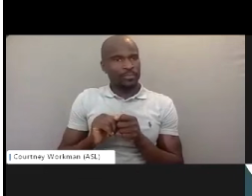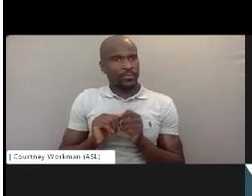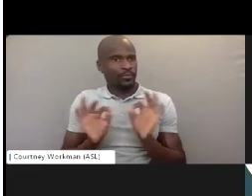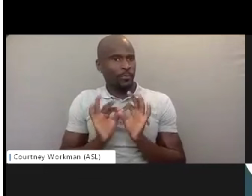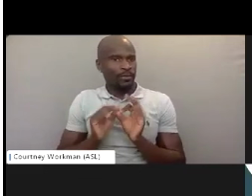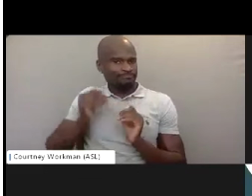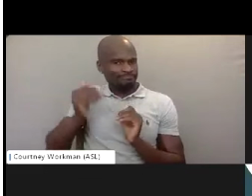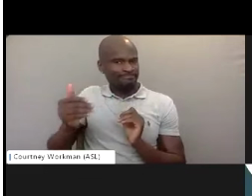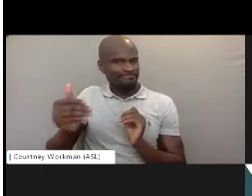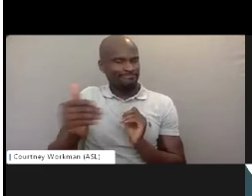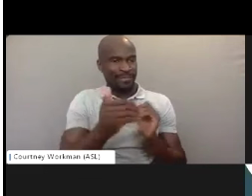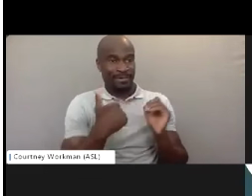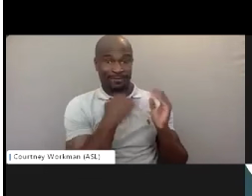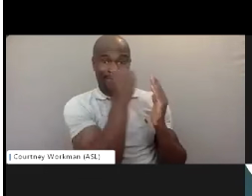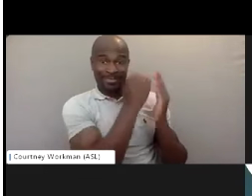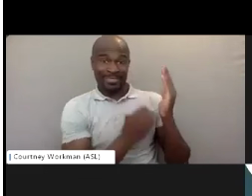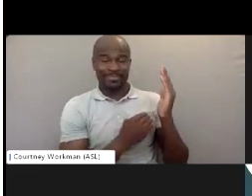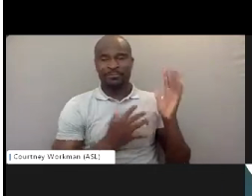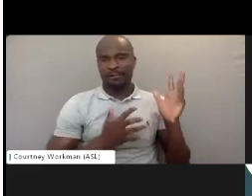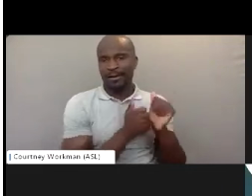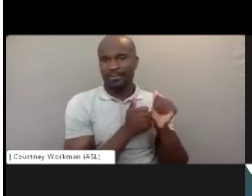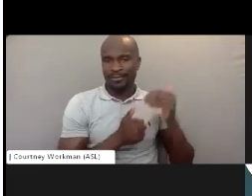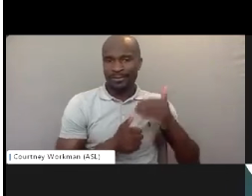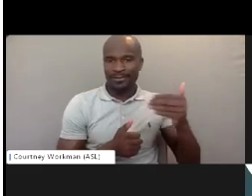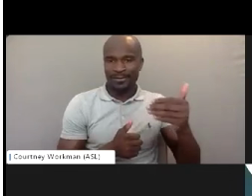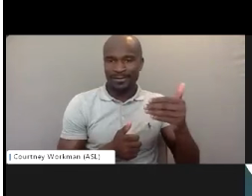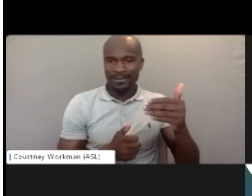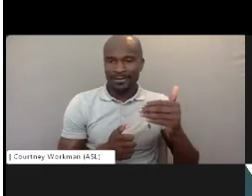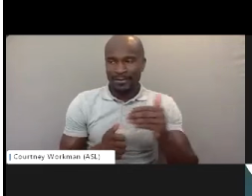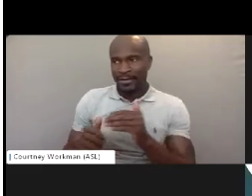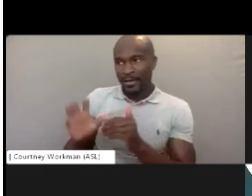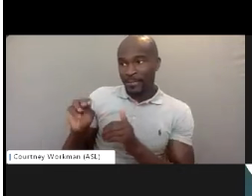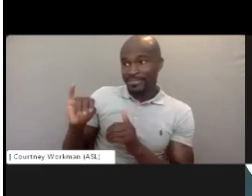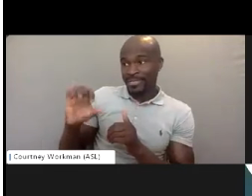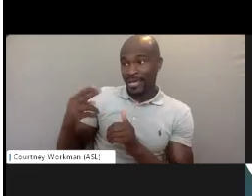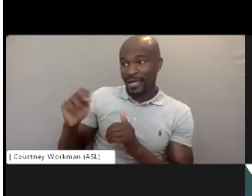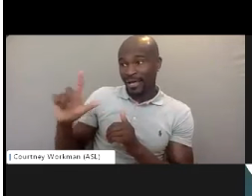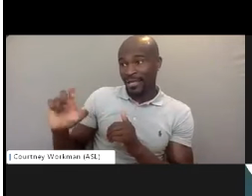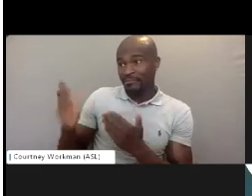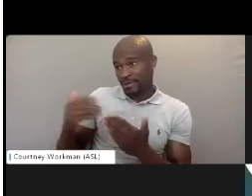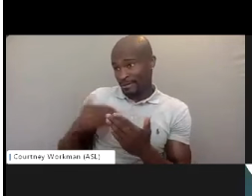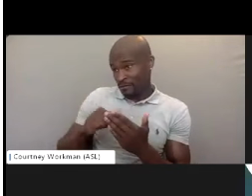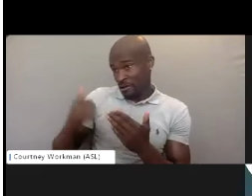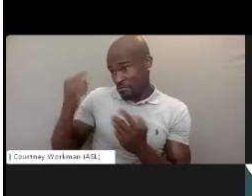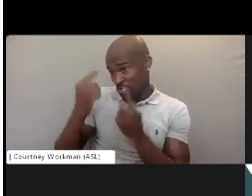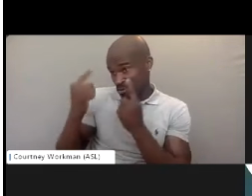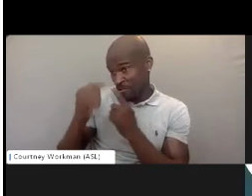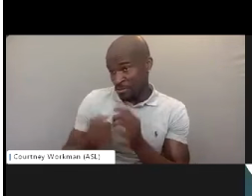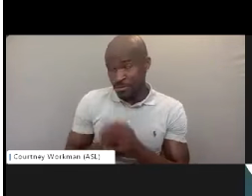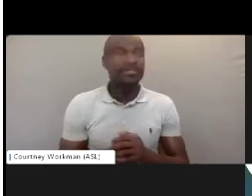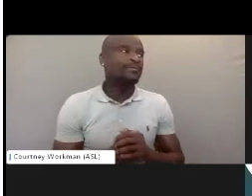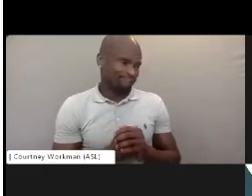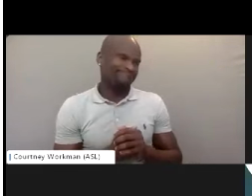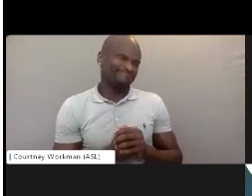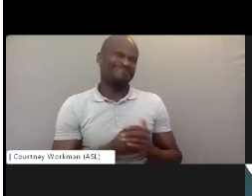Yeah. I just want to echo it's so valuable I to don't know if have. you have other thoughts on that, Rochelle. Yeah, I was just going to say it's so incredibly helpful to have a list